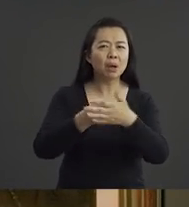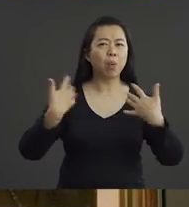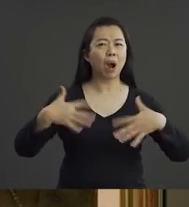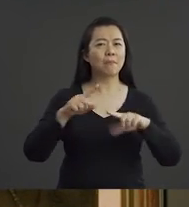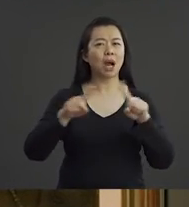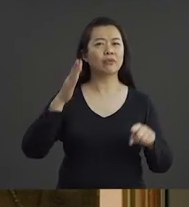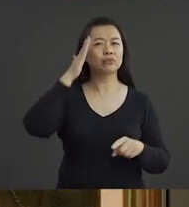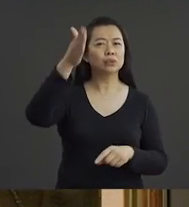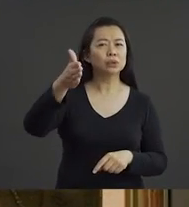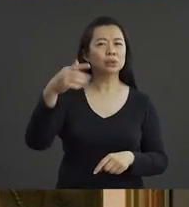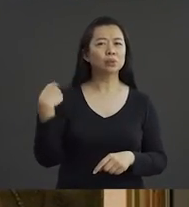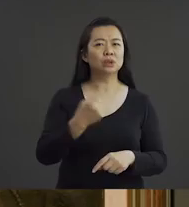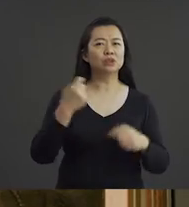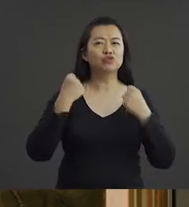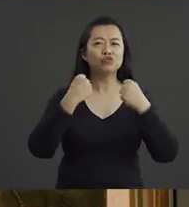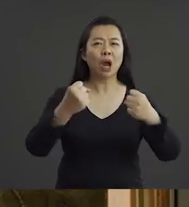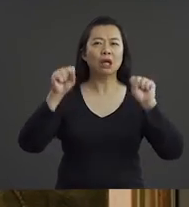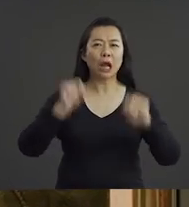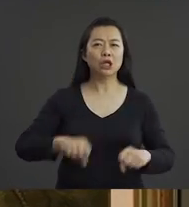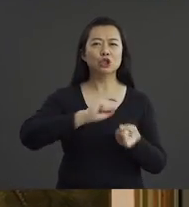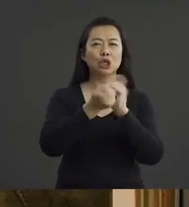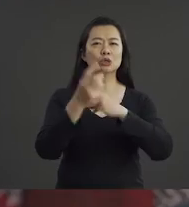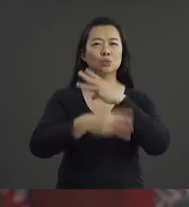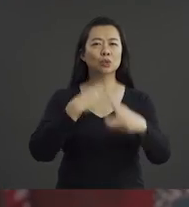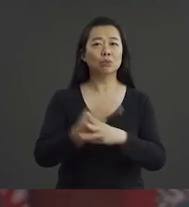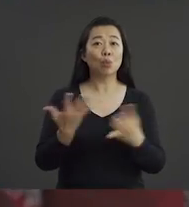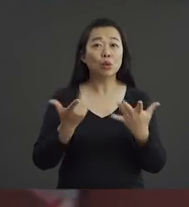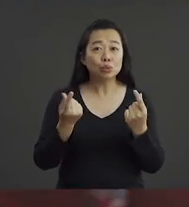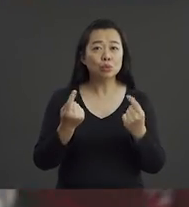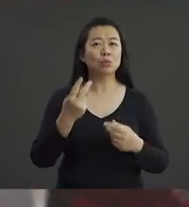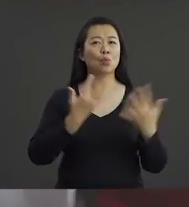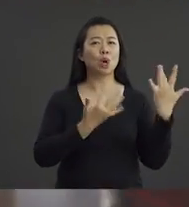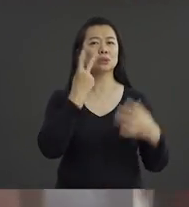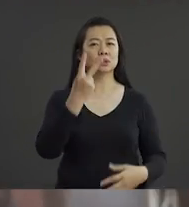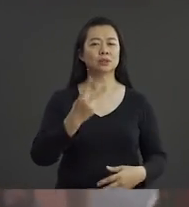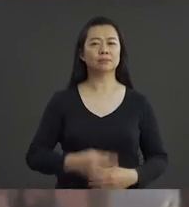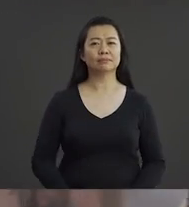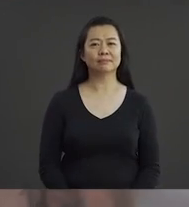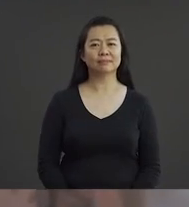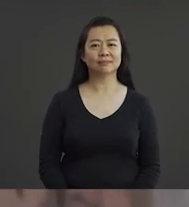But I think we have all the power to change the world in the long run. We'll just have to wait and see.